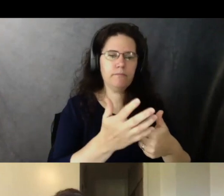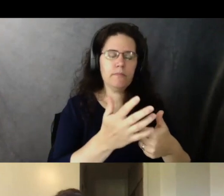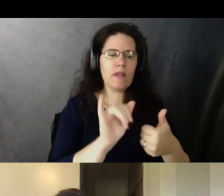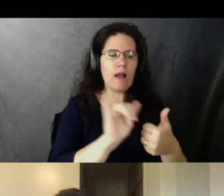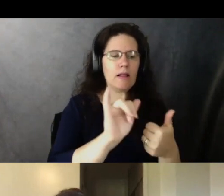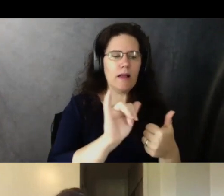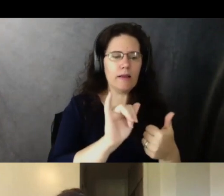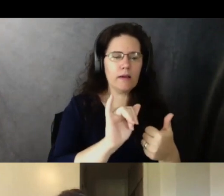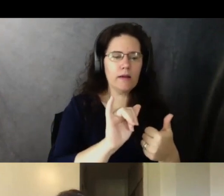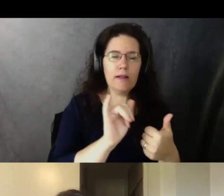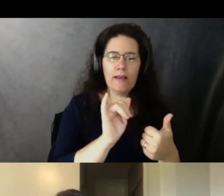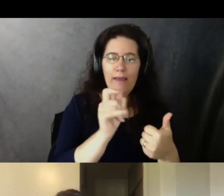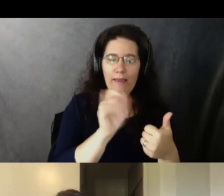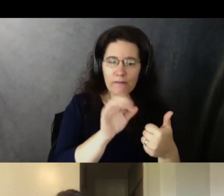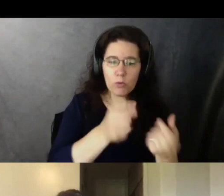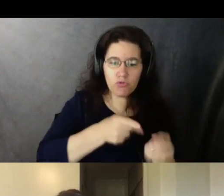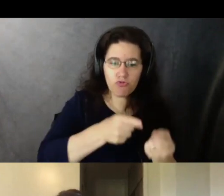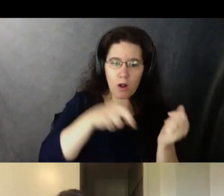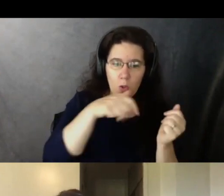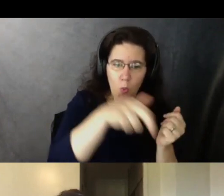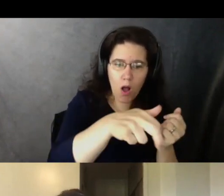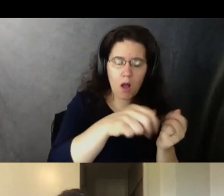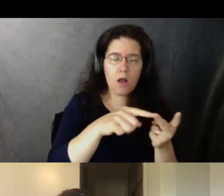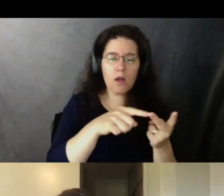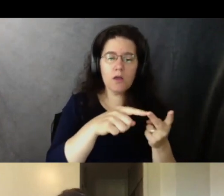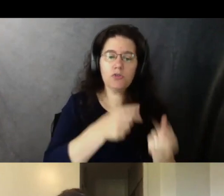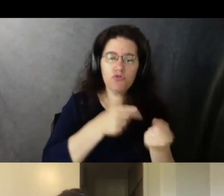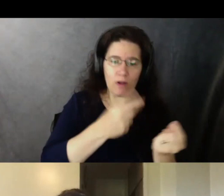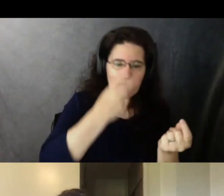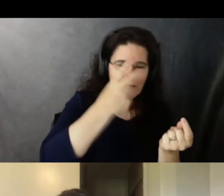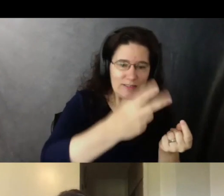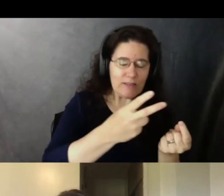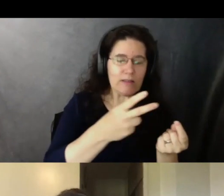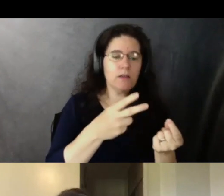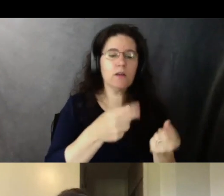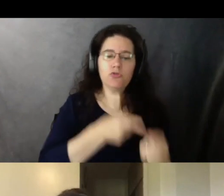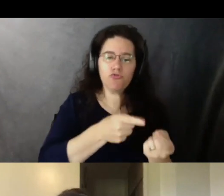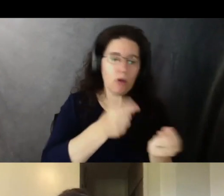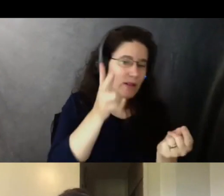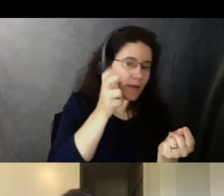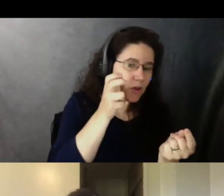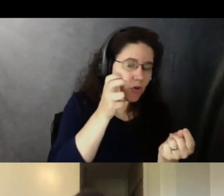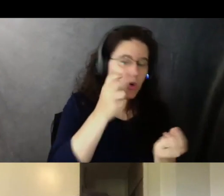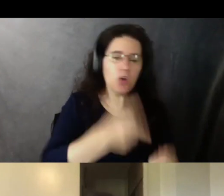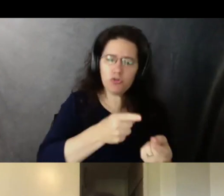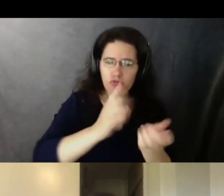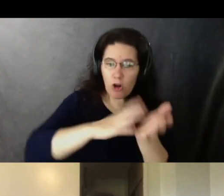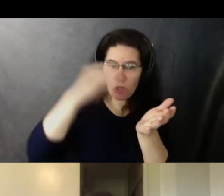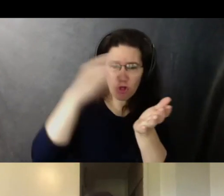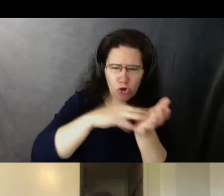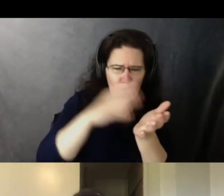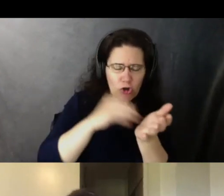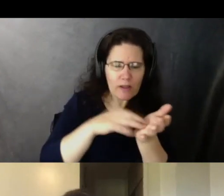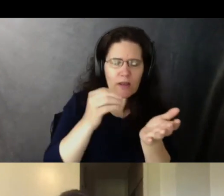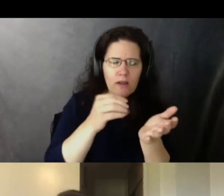like walking, hearing, seeing, learning, and more. Some of the